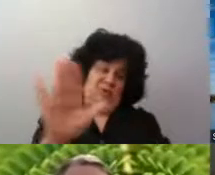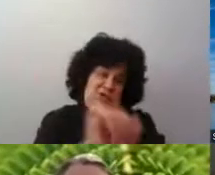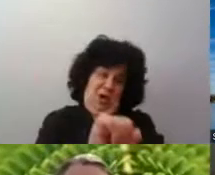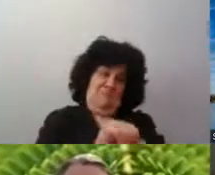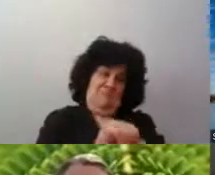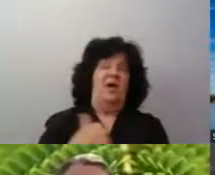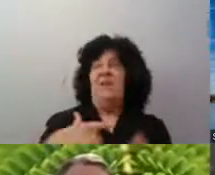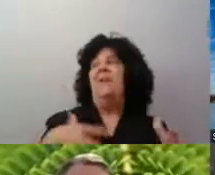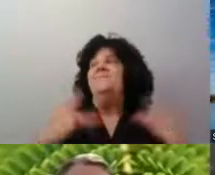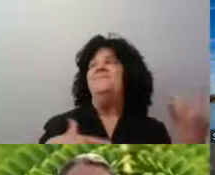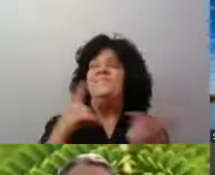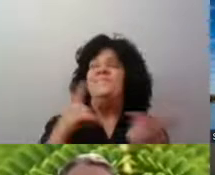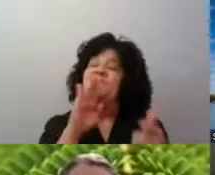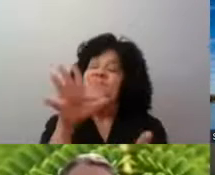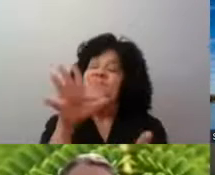involved.